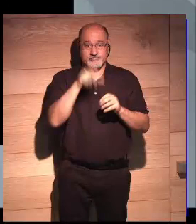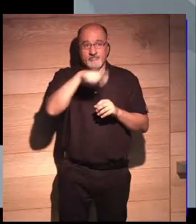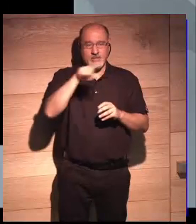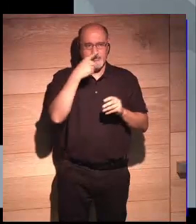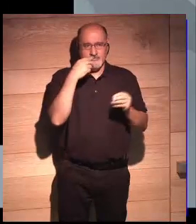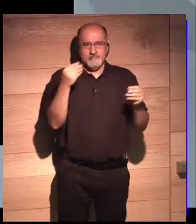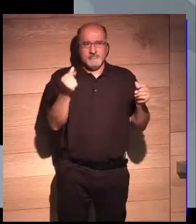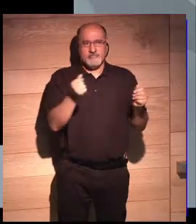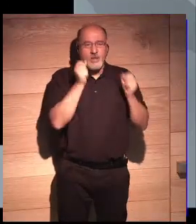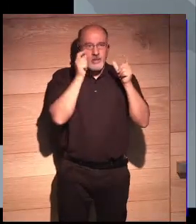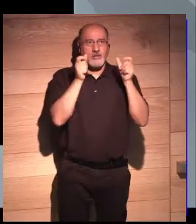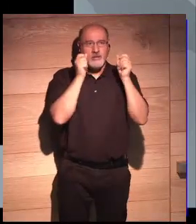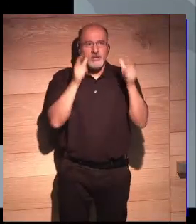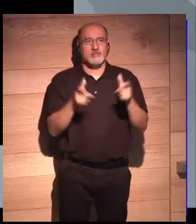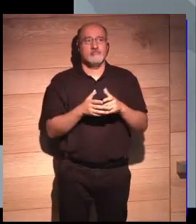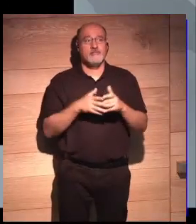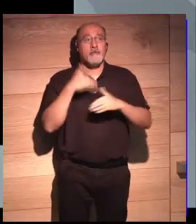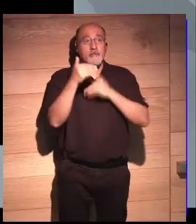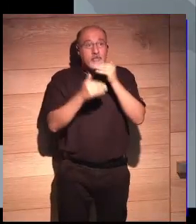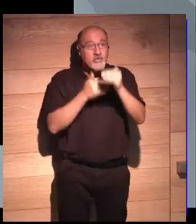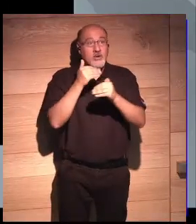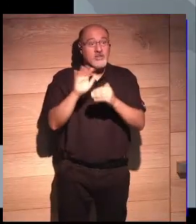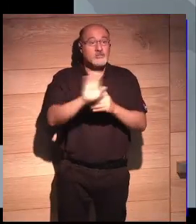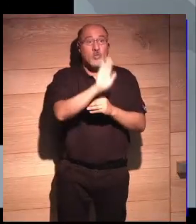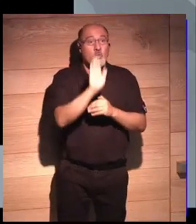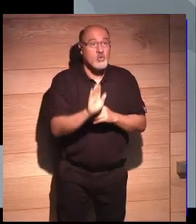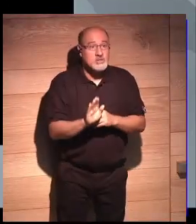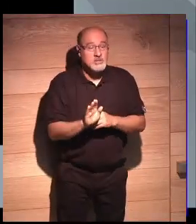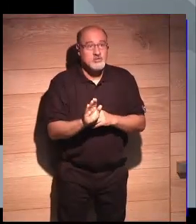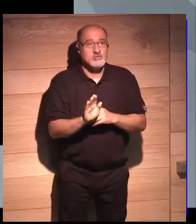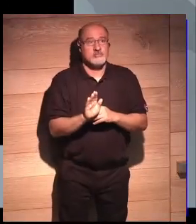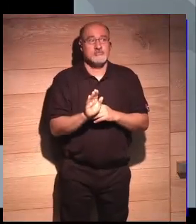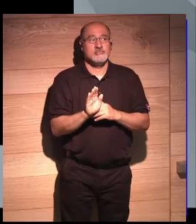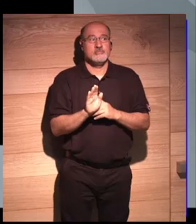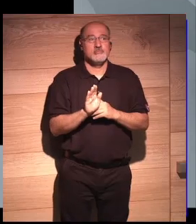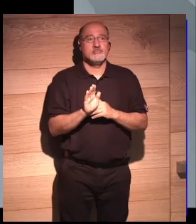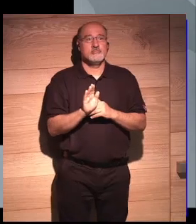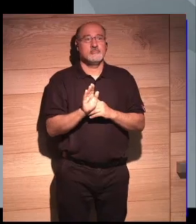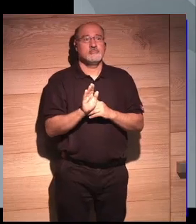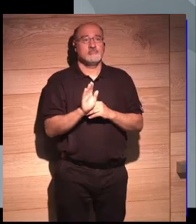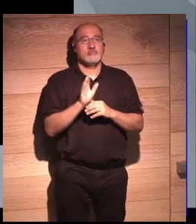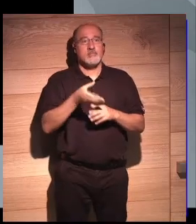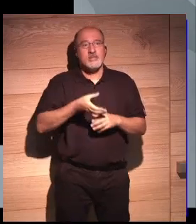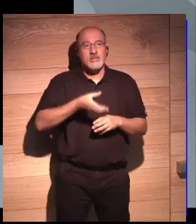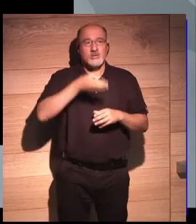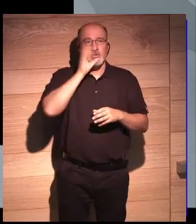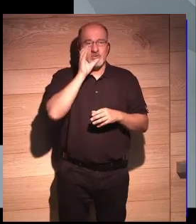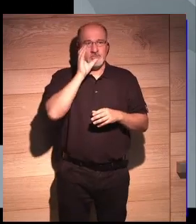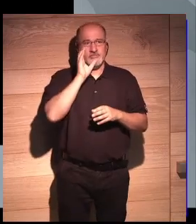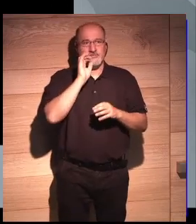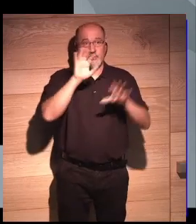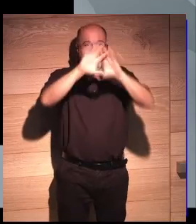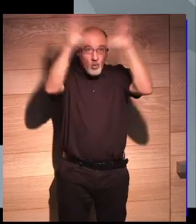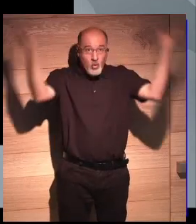piece culminated in drinking the sun out of the universe. So we liked the idea of playing with scale. And by